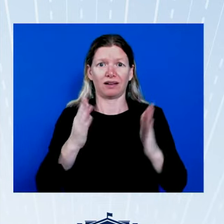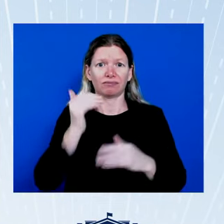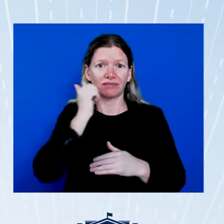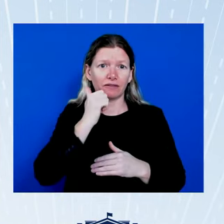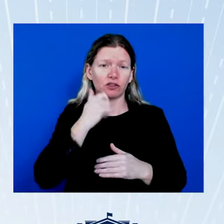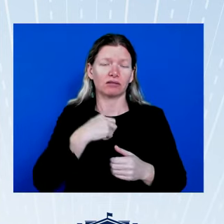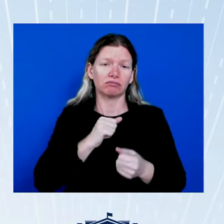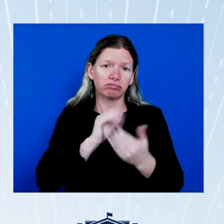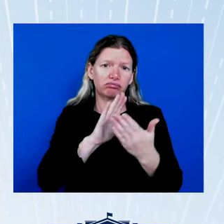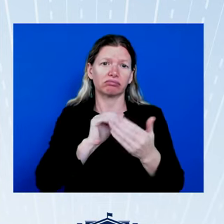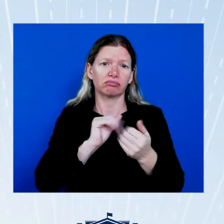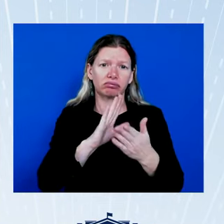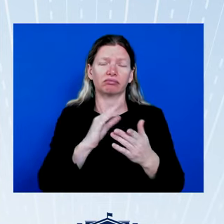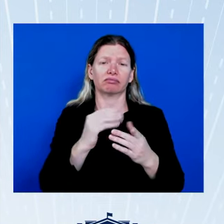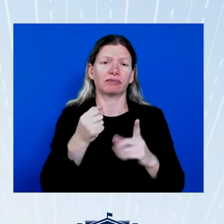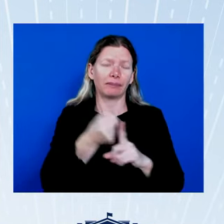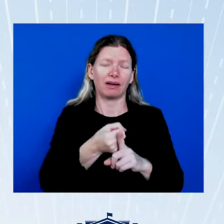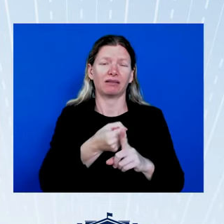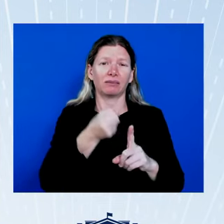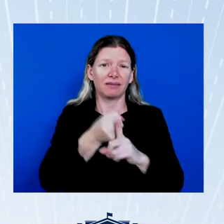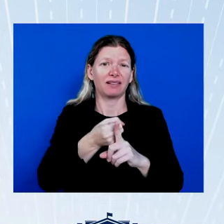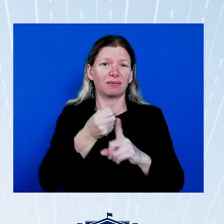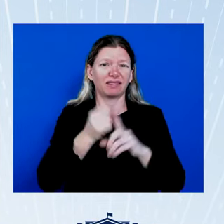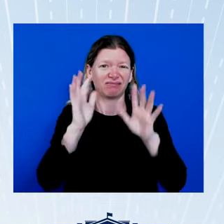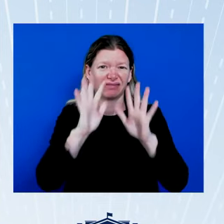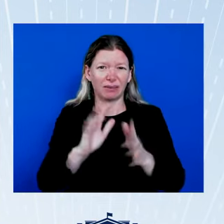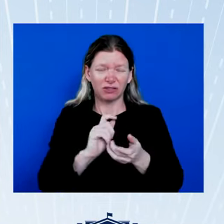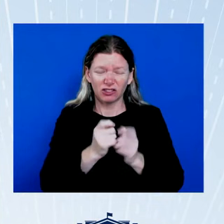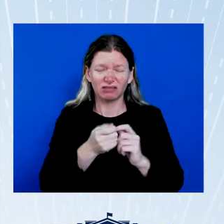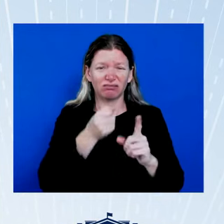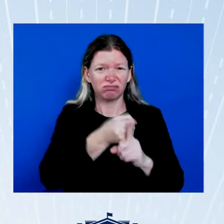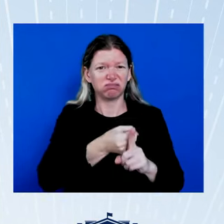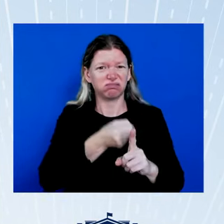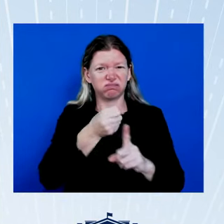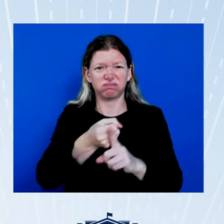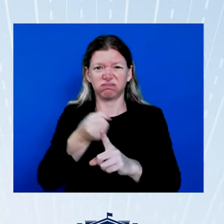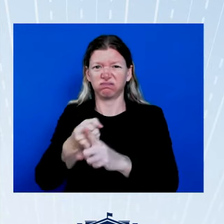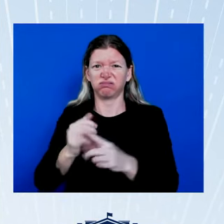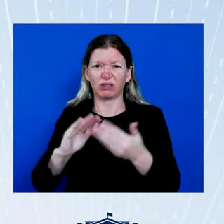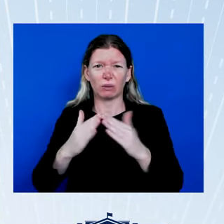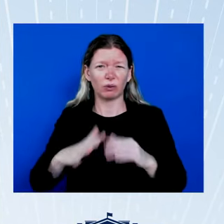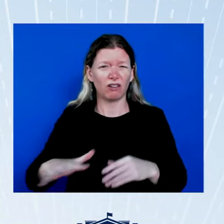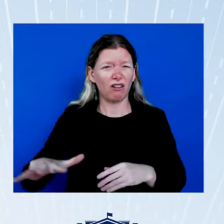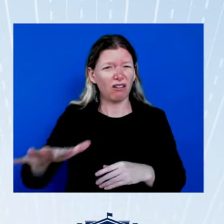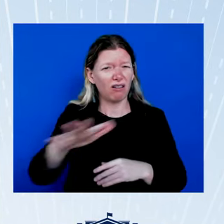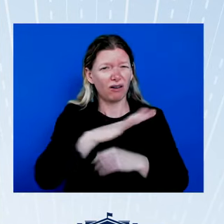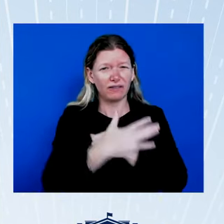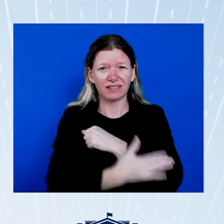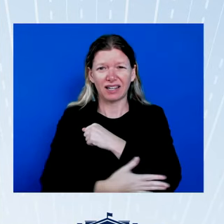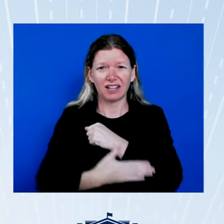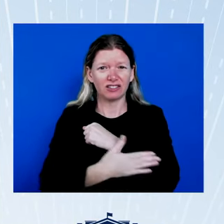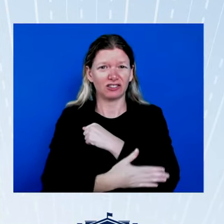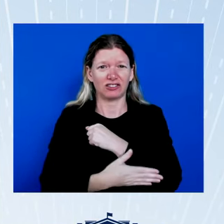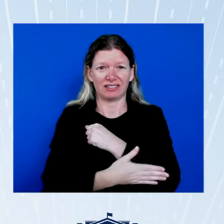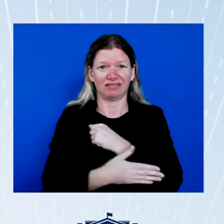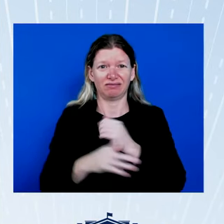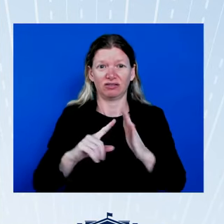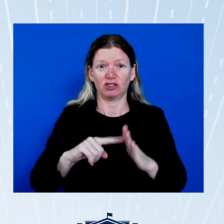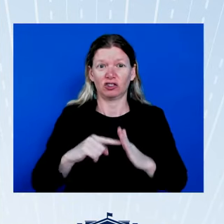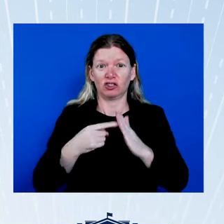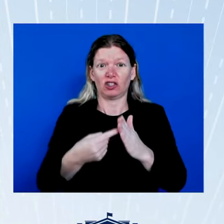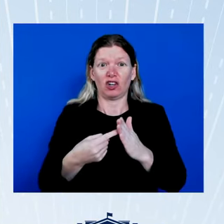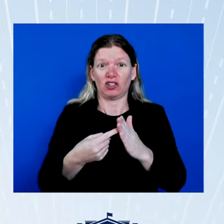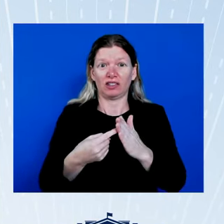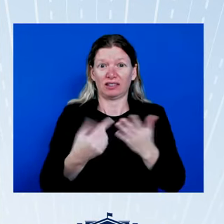change on our communities across the nation. This began literally with the first weeks in office where we